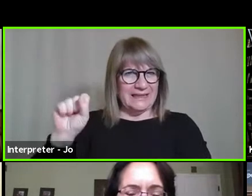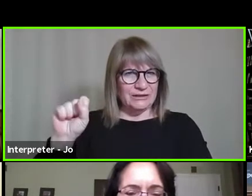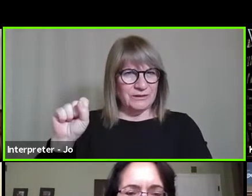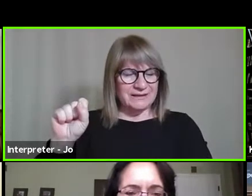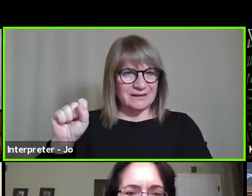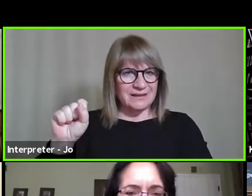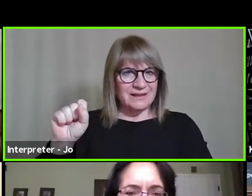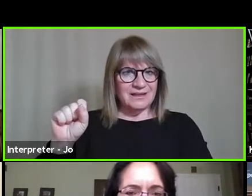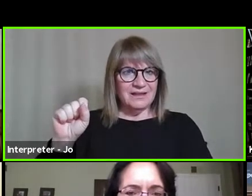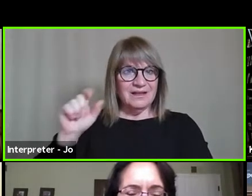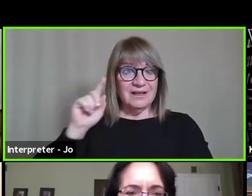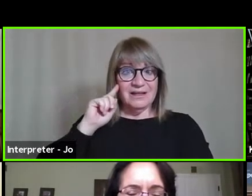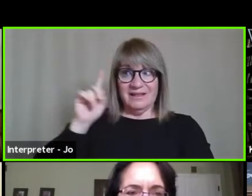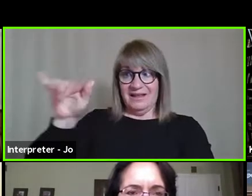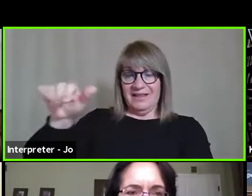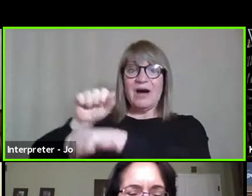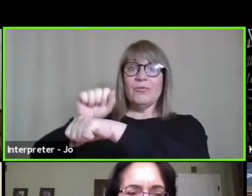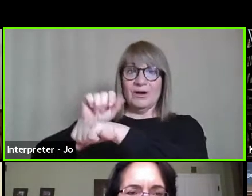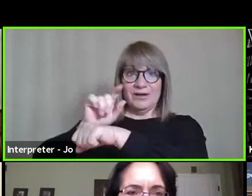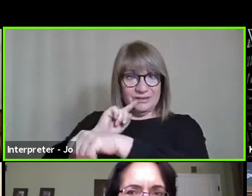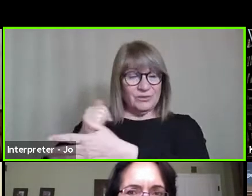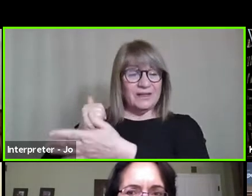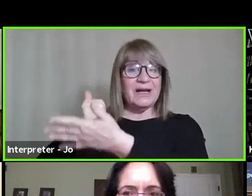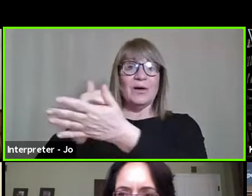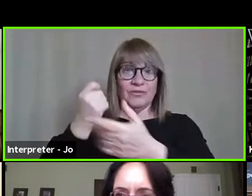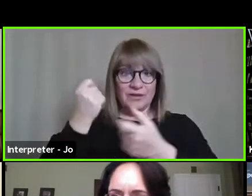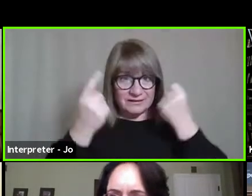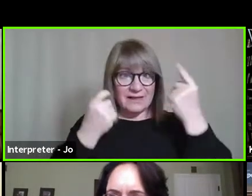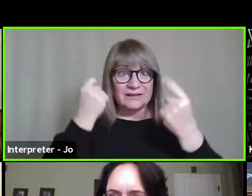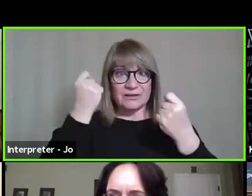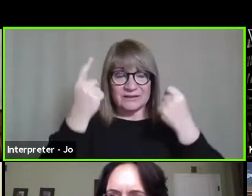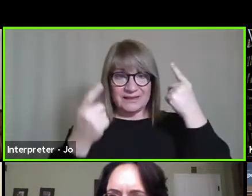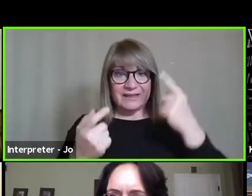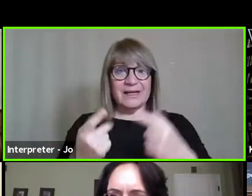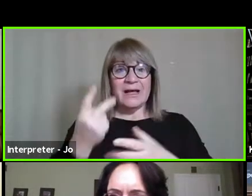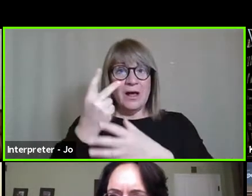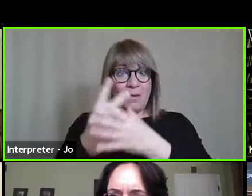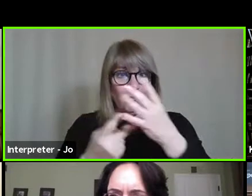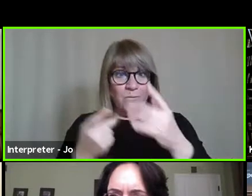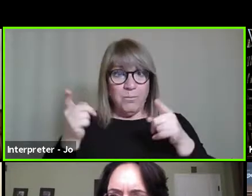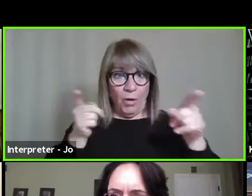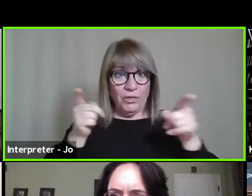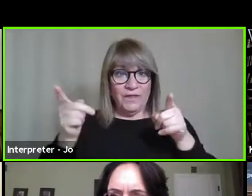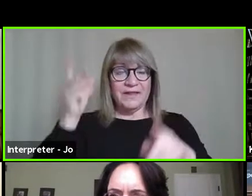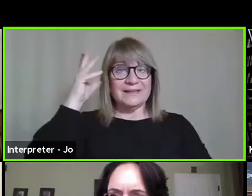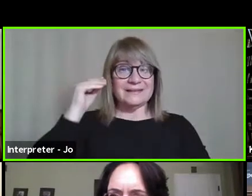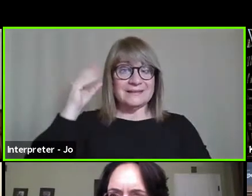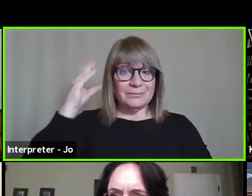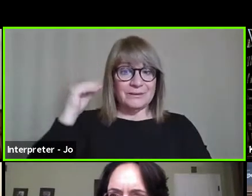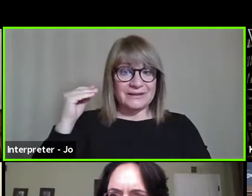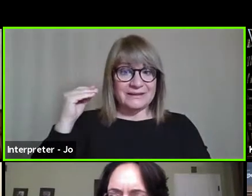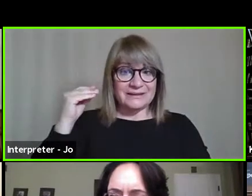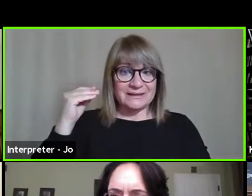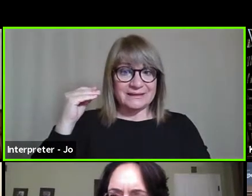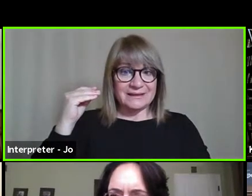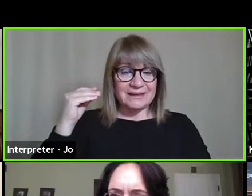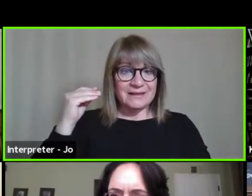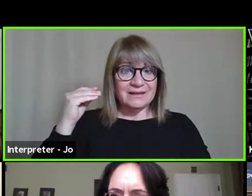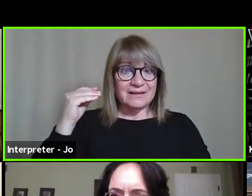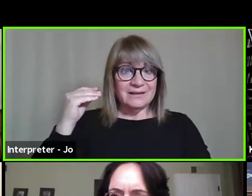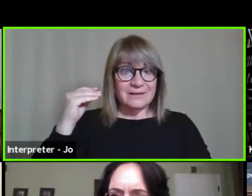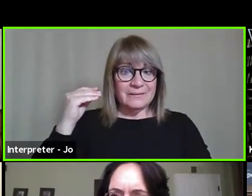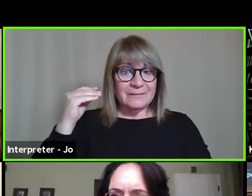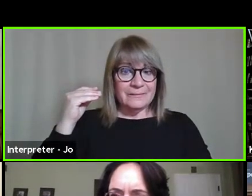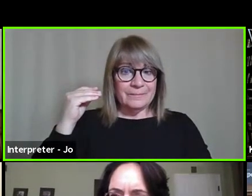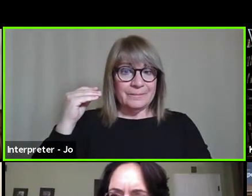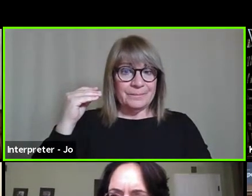know that work has been useful for understanding those experiences and particularly you know uh work by